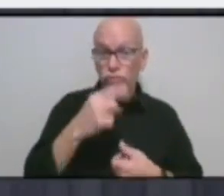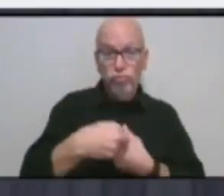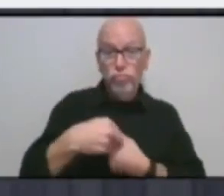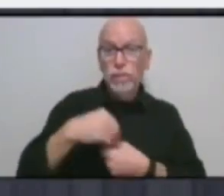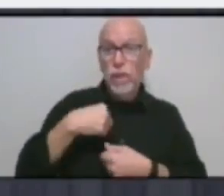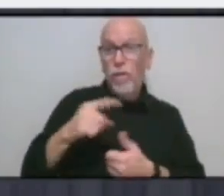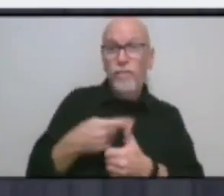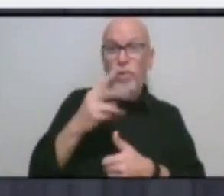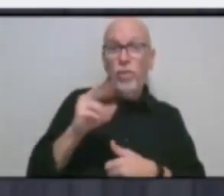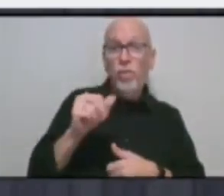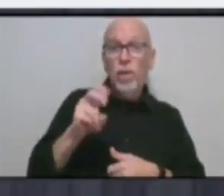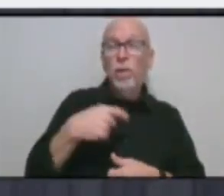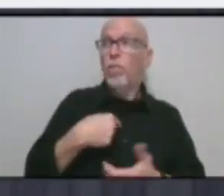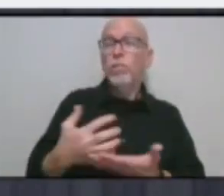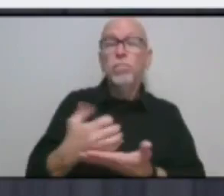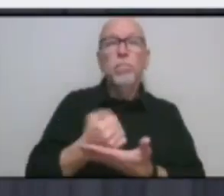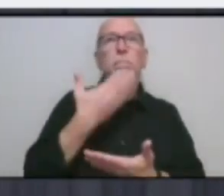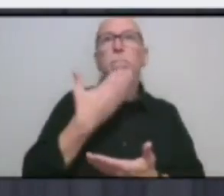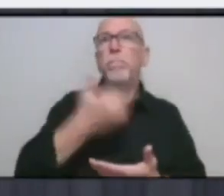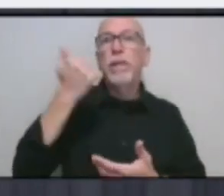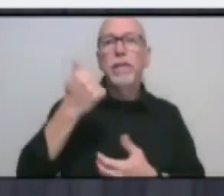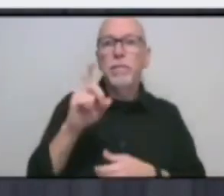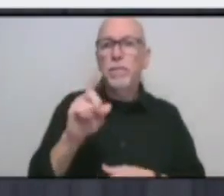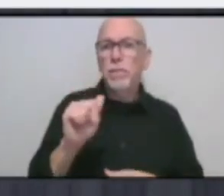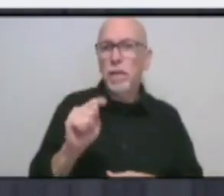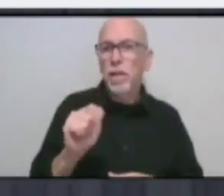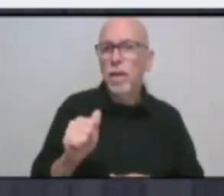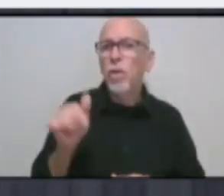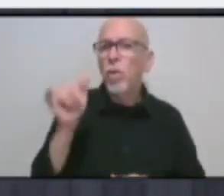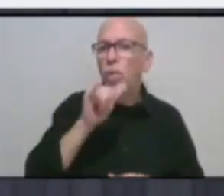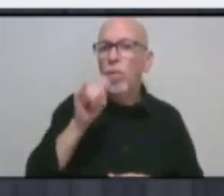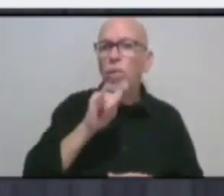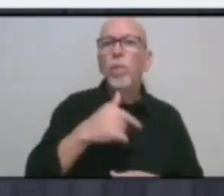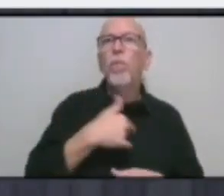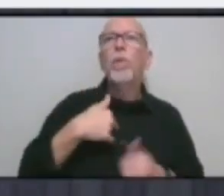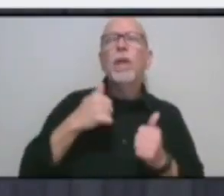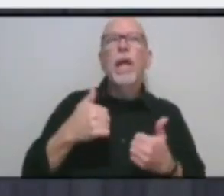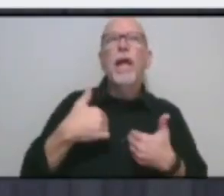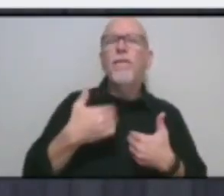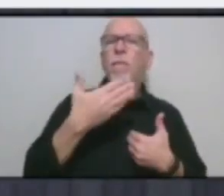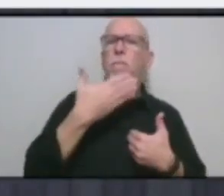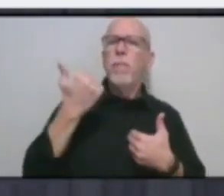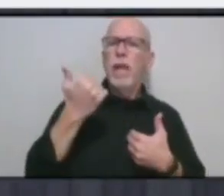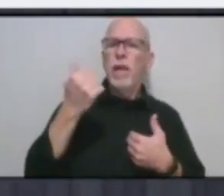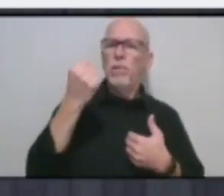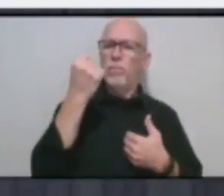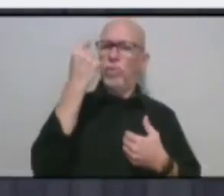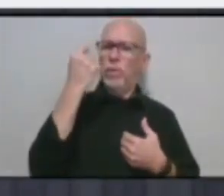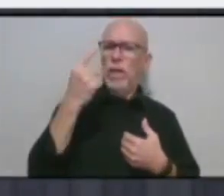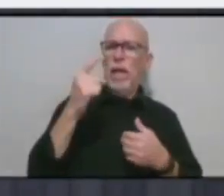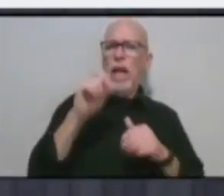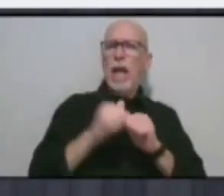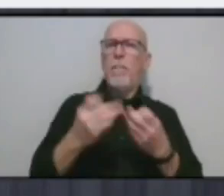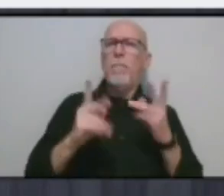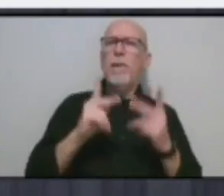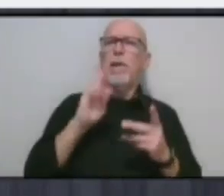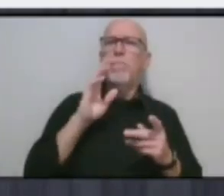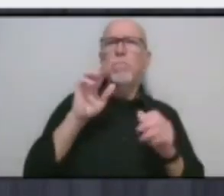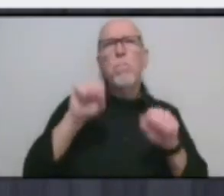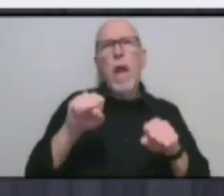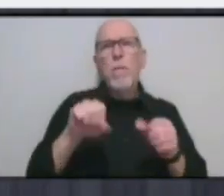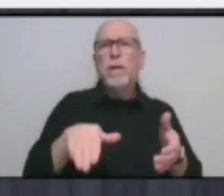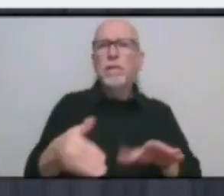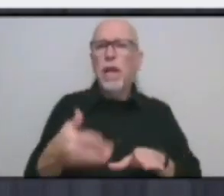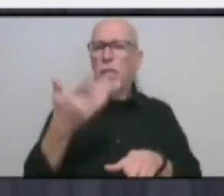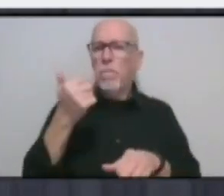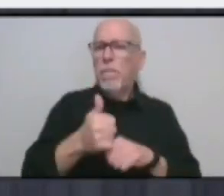generated the best data of its kind, allowing us to get a reliable rate of death by age. If you recall, during Wave